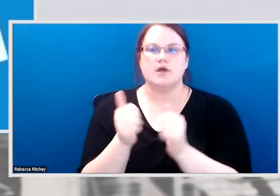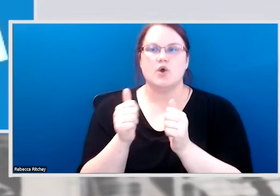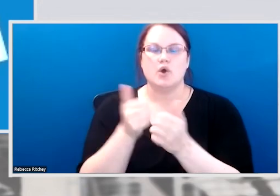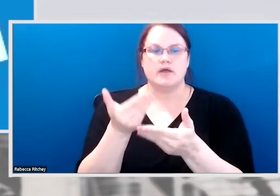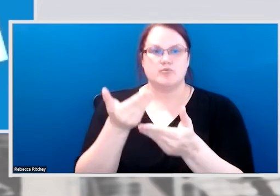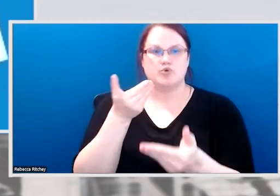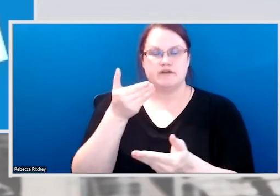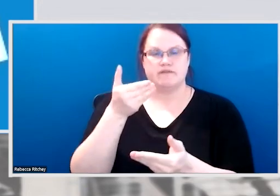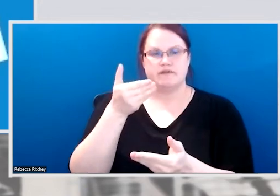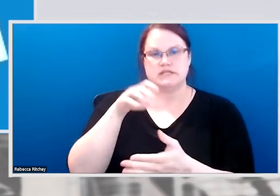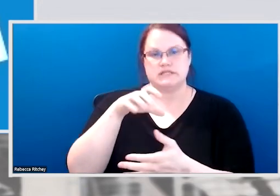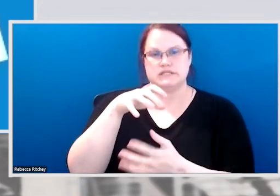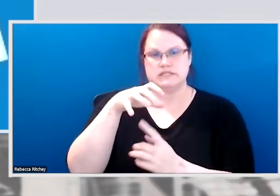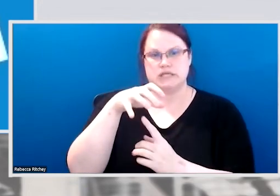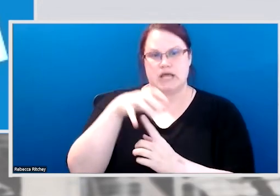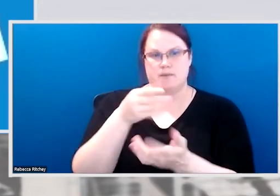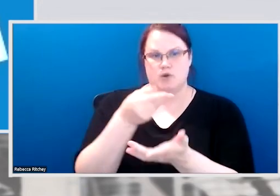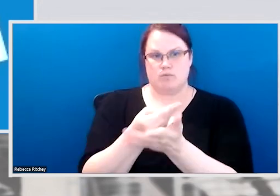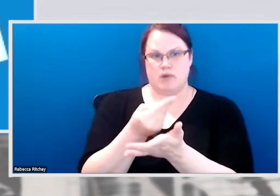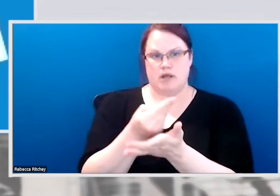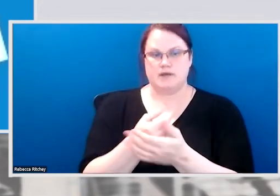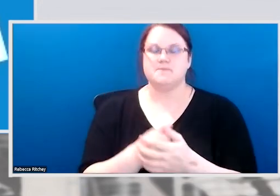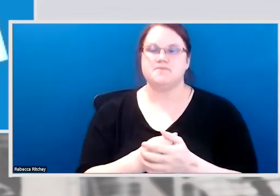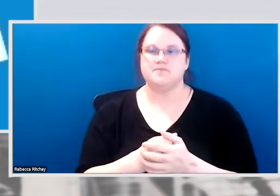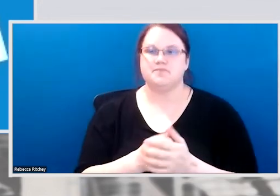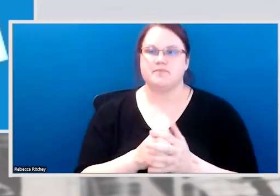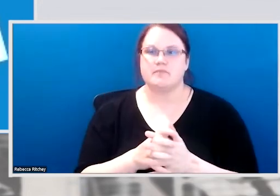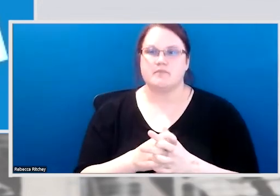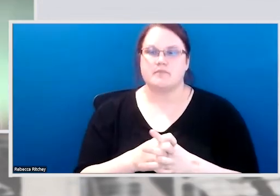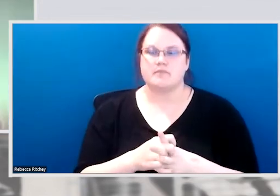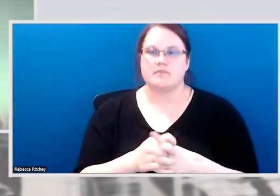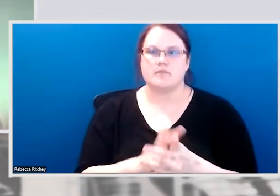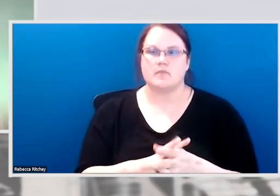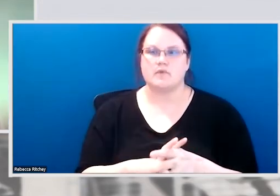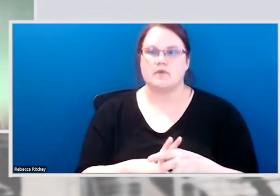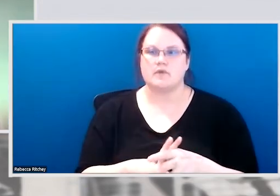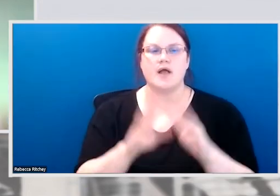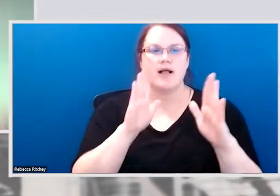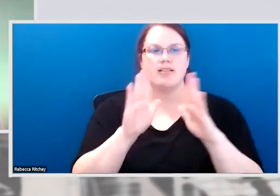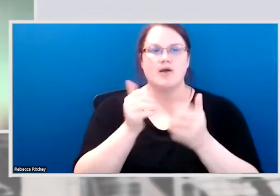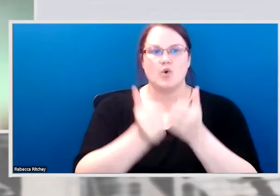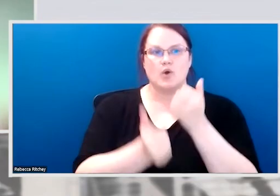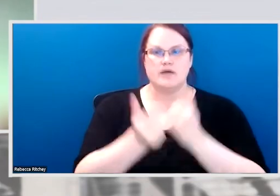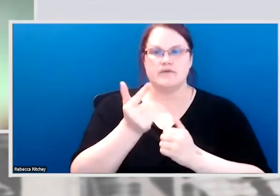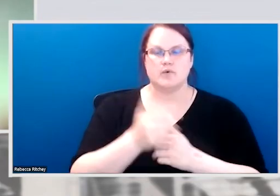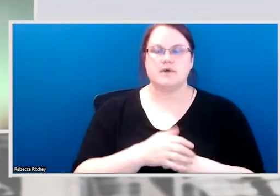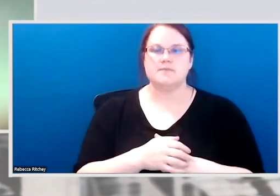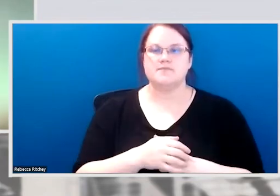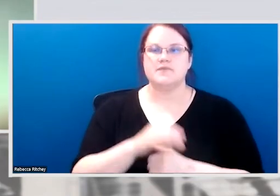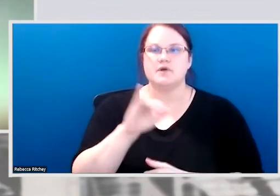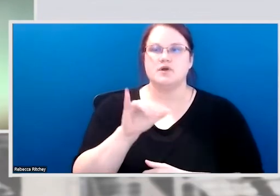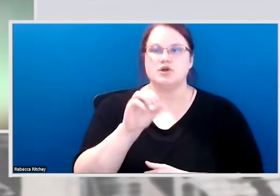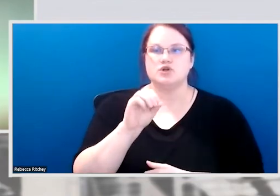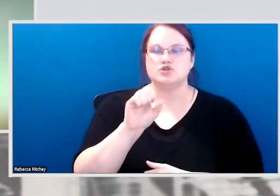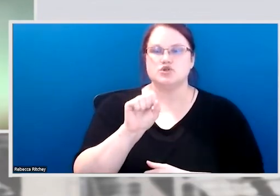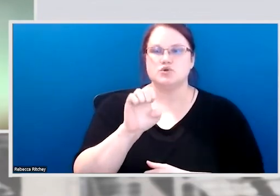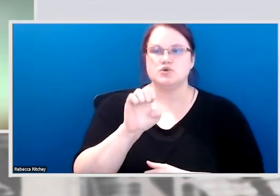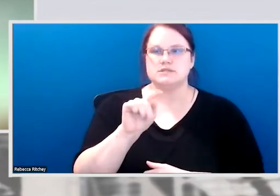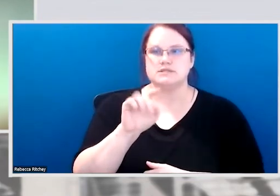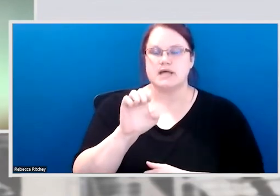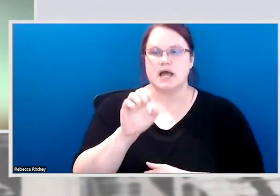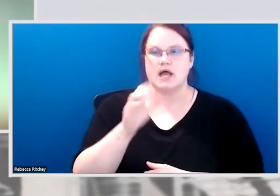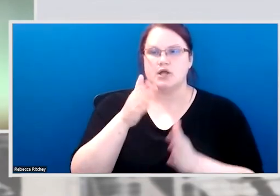capital dollars. I'd appreciate that. Hi, everybody. I am Josette Fitzgibbons. I'm the